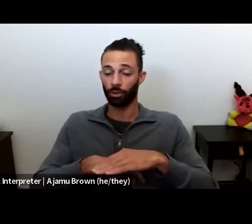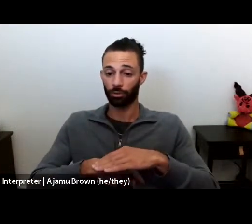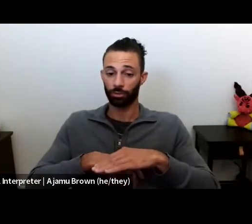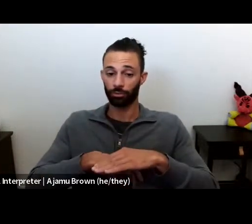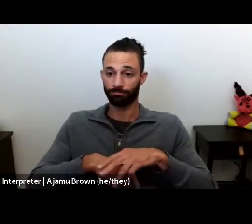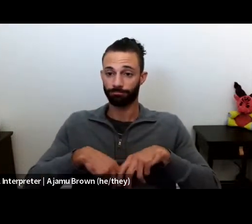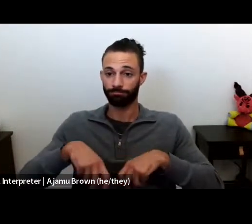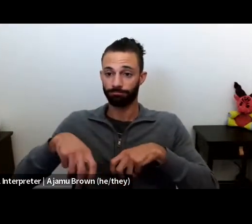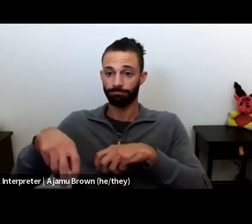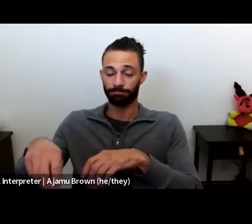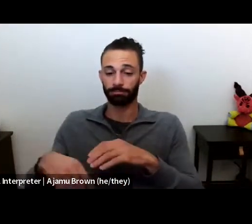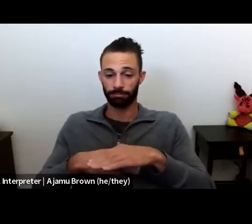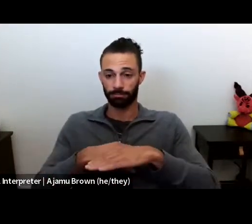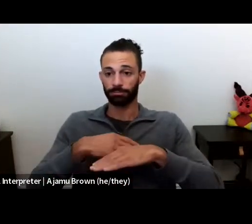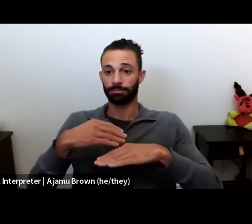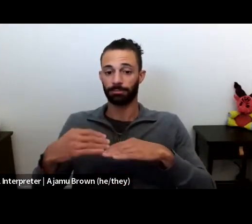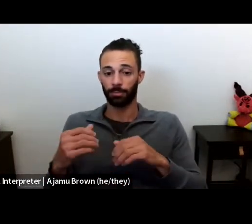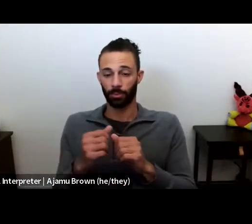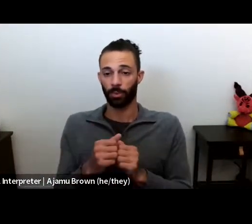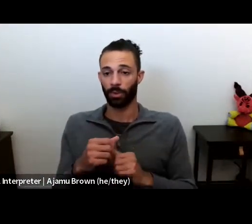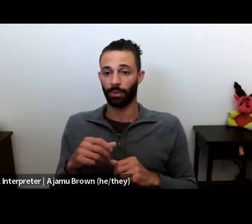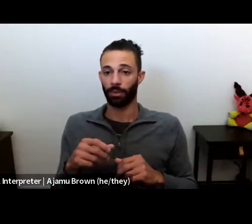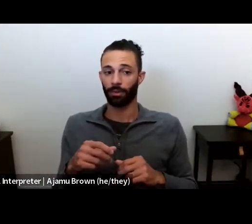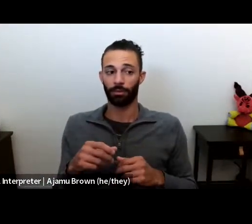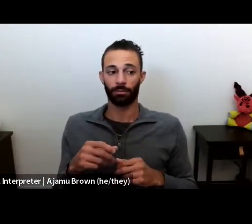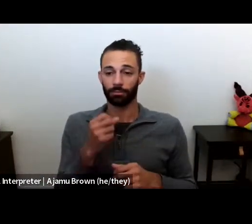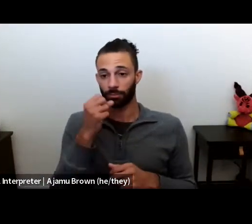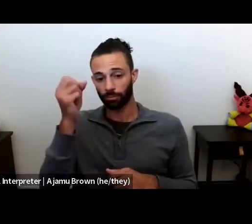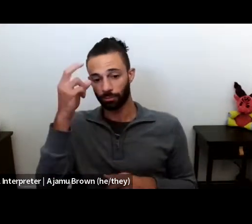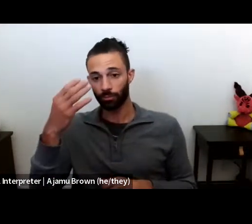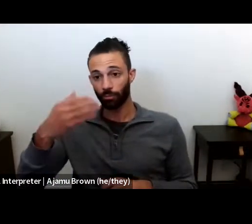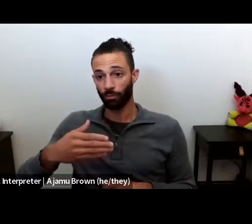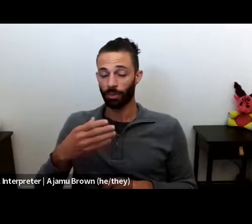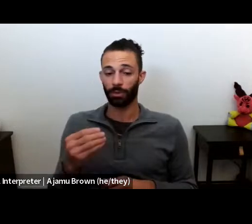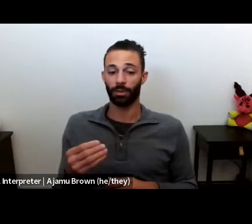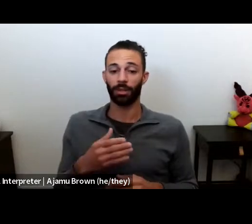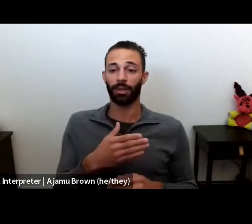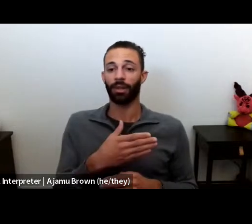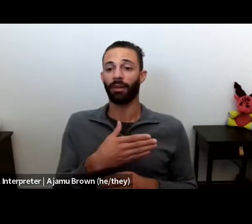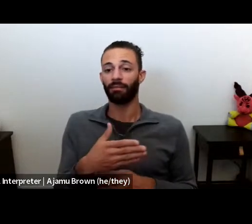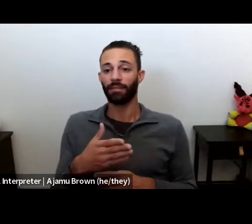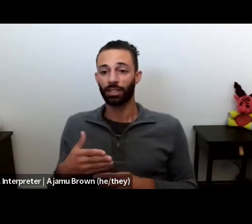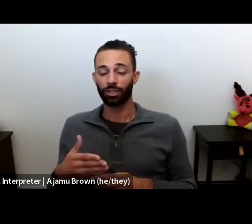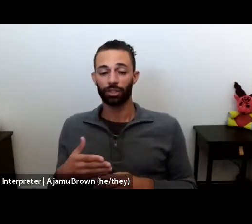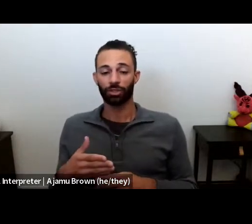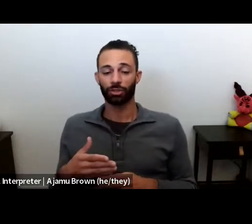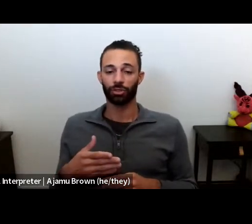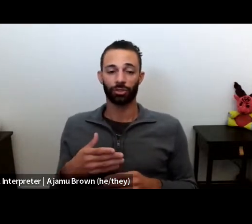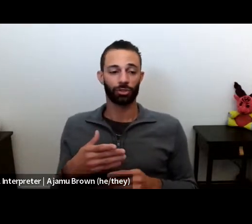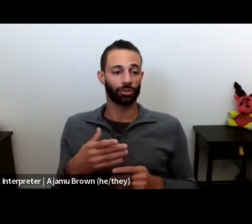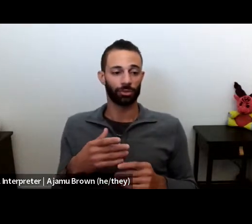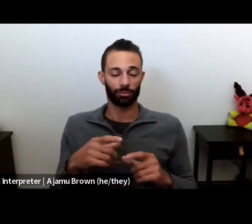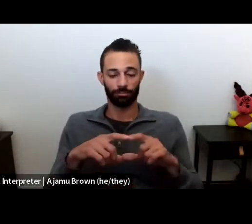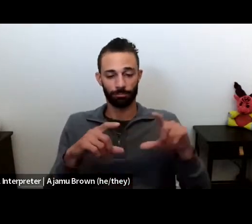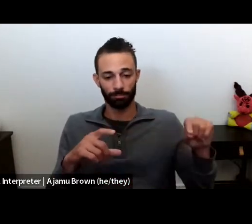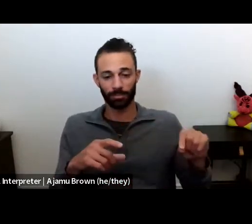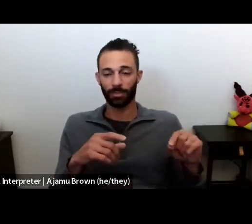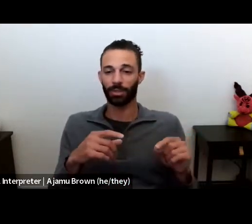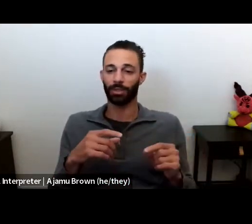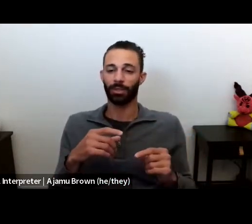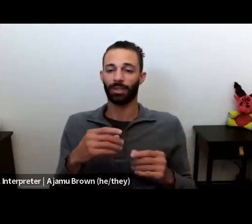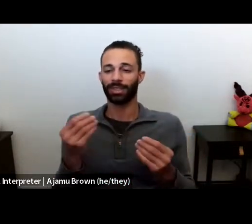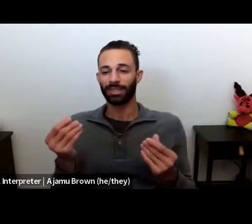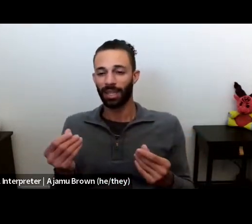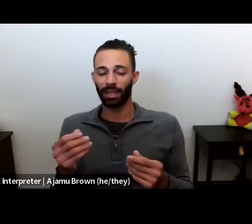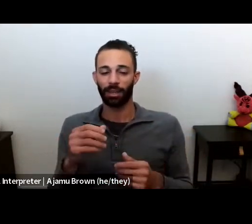its goat front and fishtail, and it's getting scraped on sand and shells and rocks, but it just